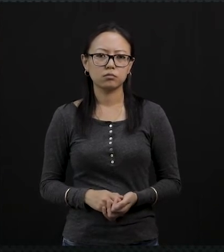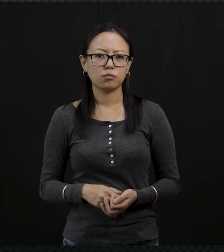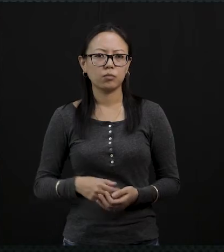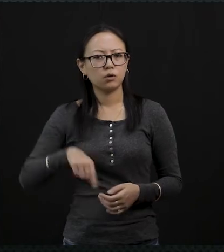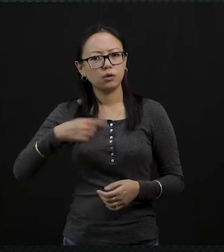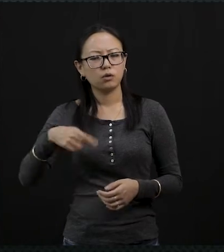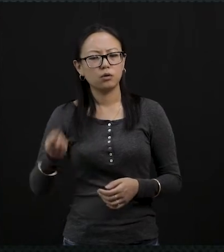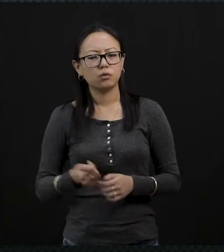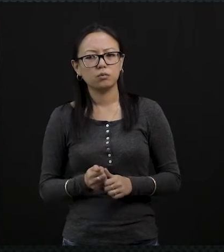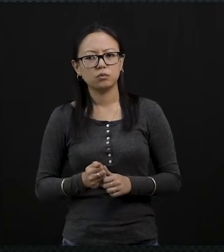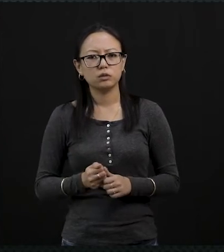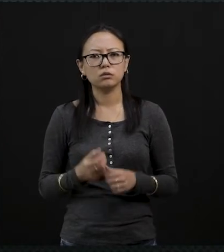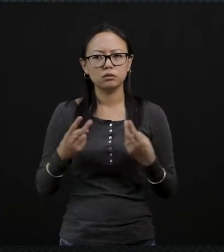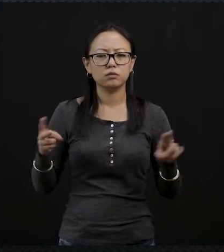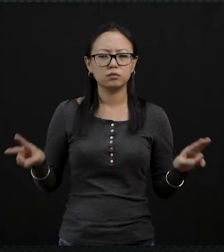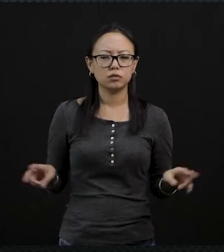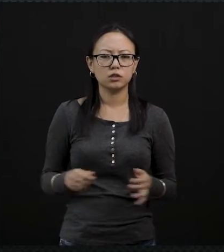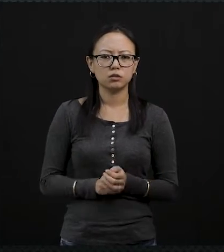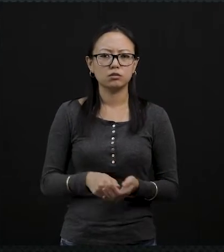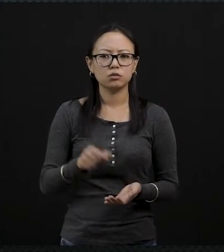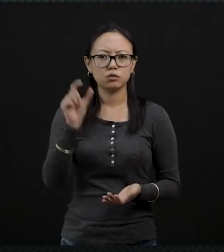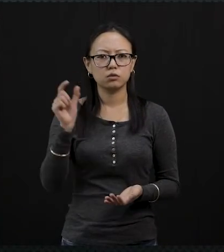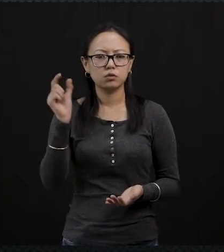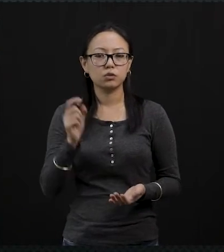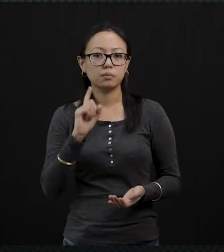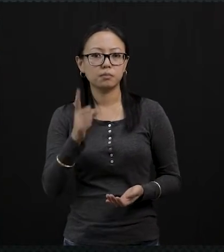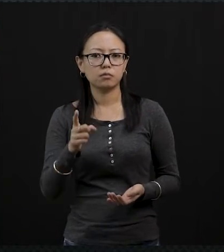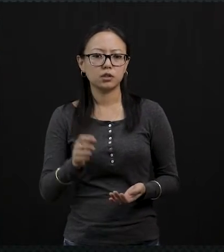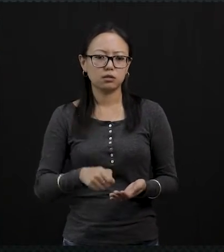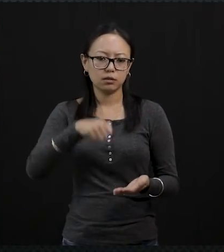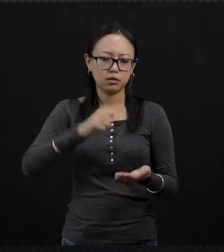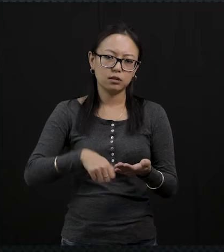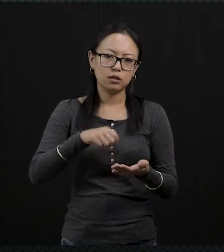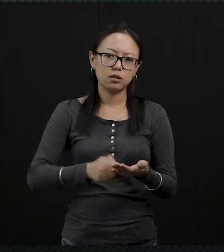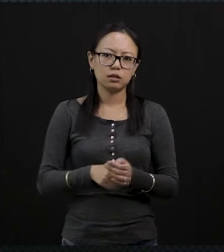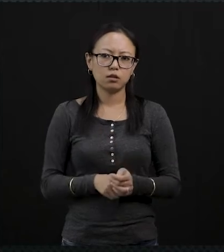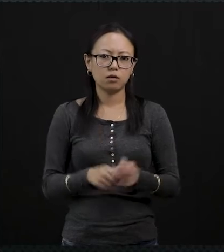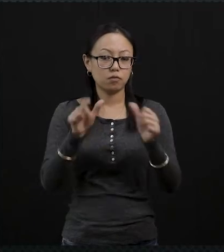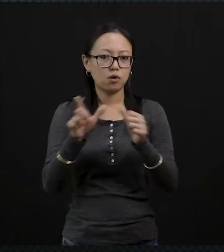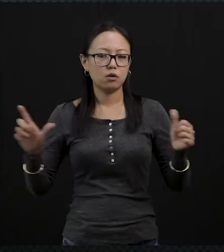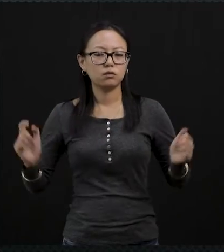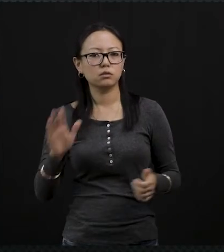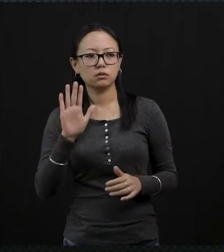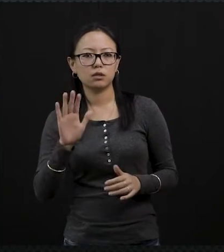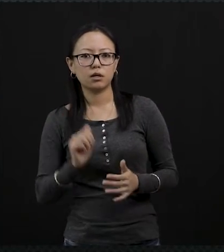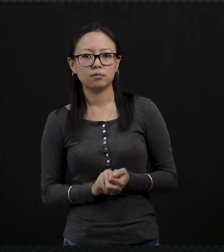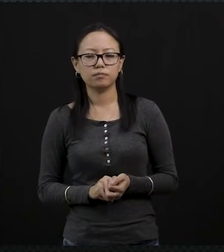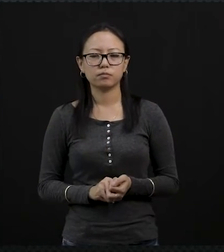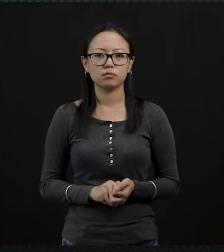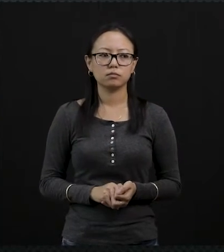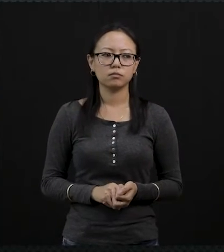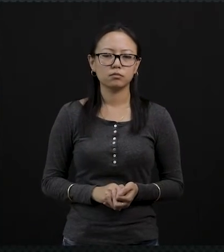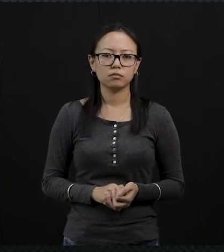help of the elders. And students, if you see anyone, okay, if you see anyone, if they are